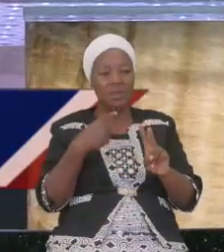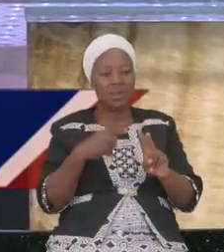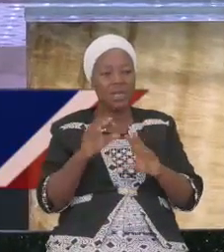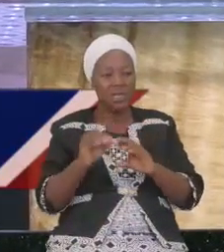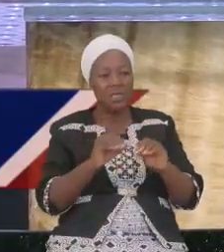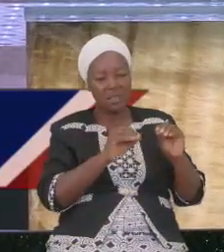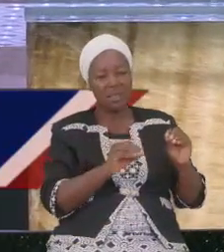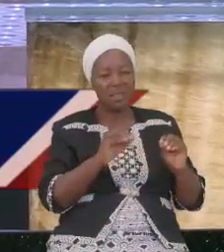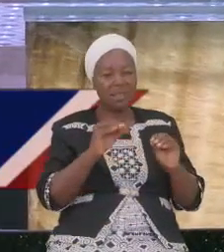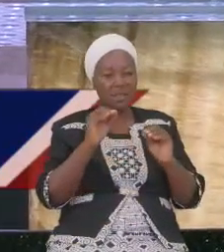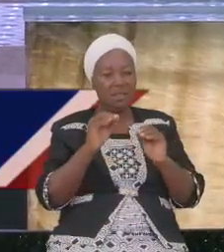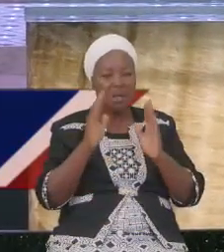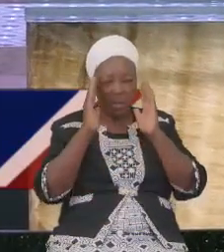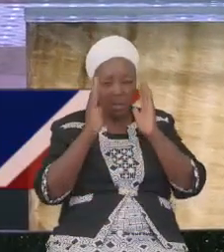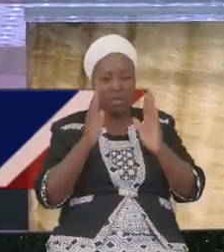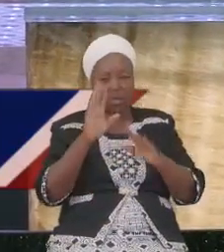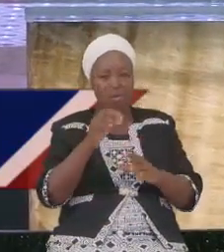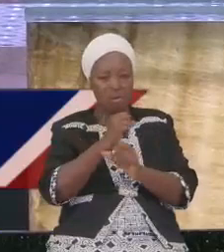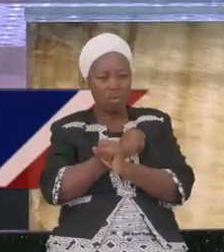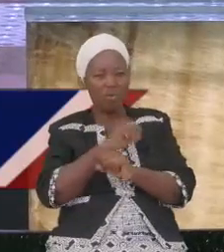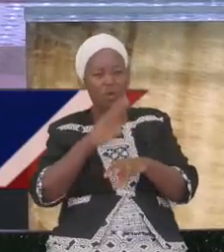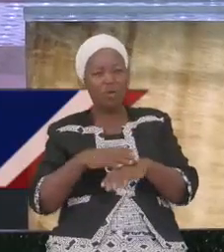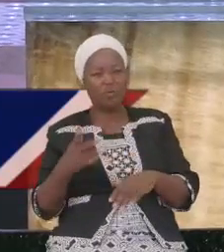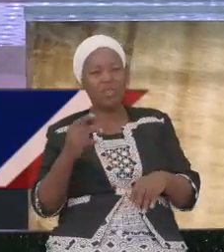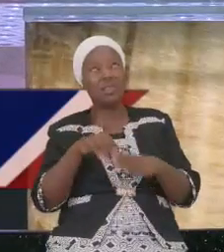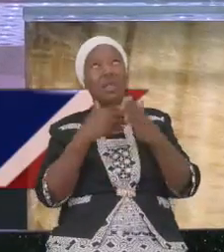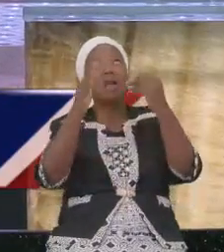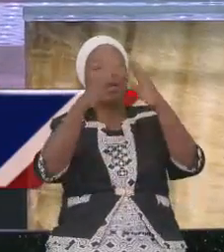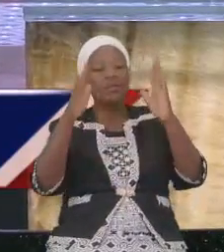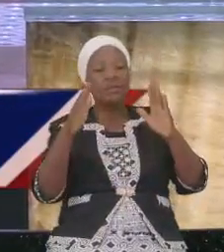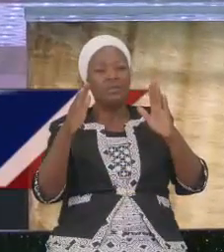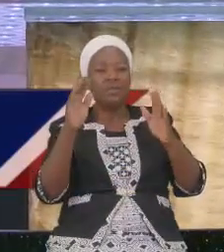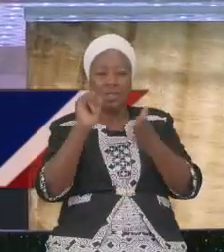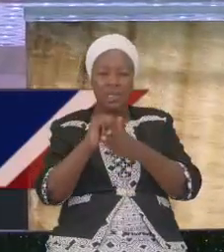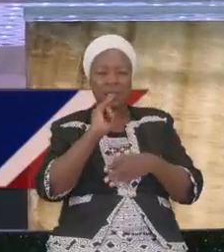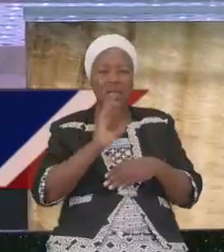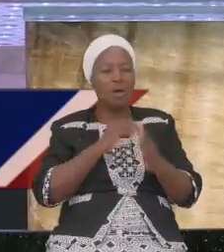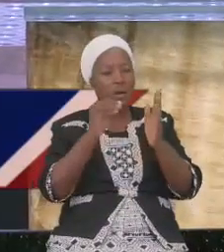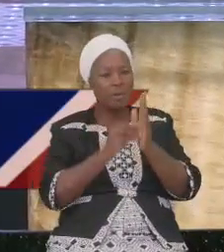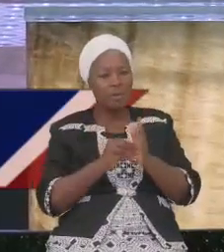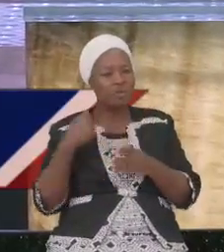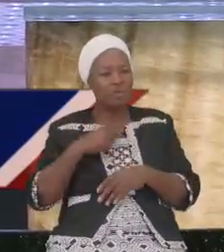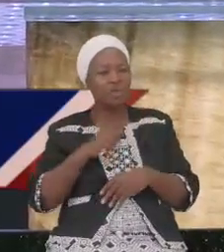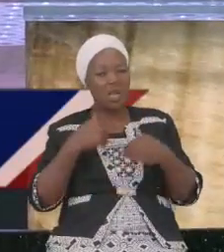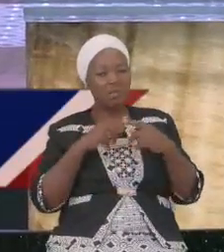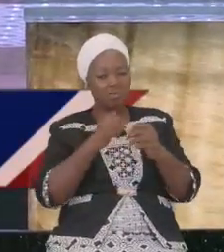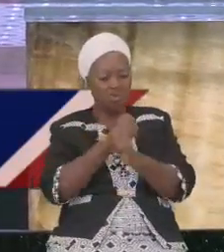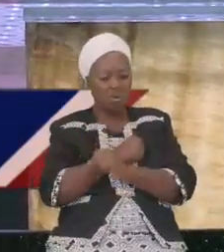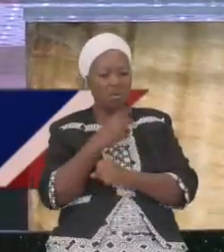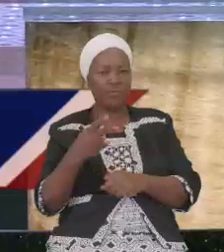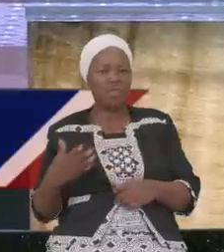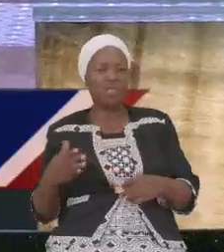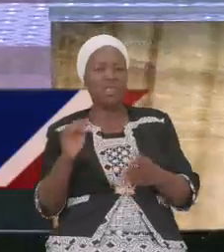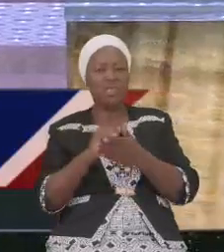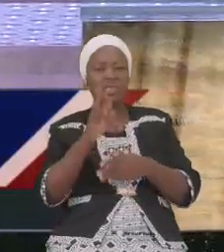your affection on things above. That's our portion. We should love the things